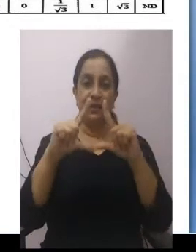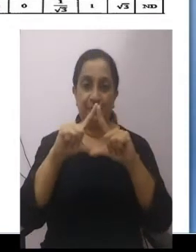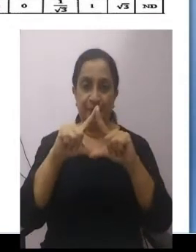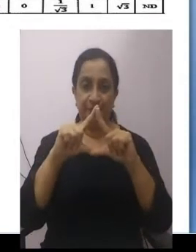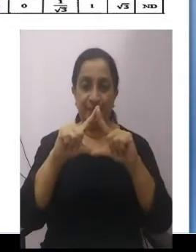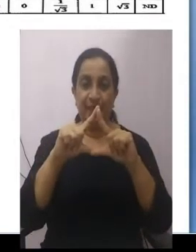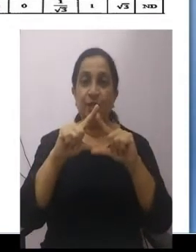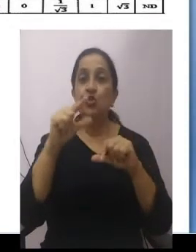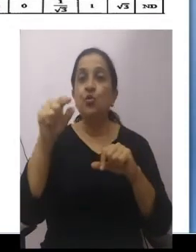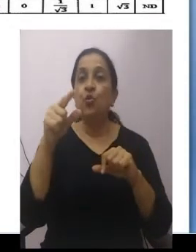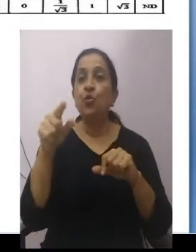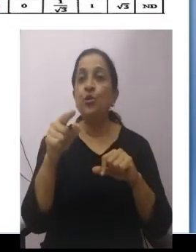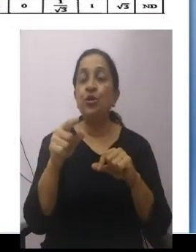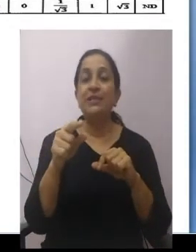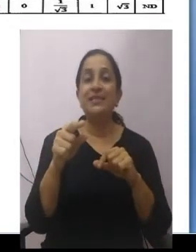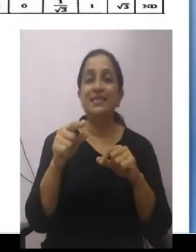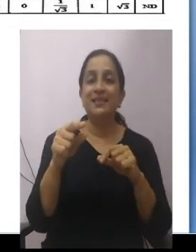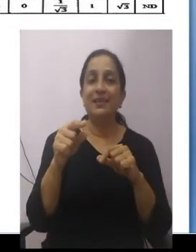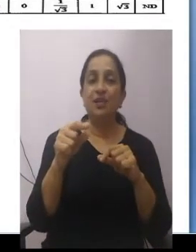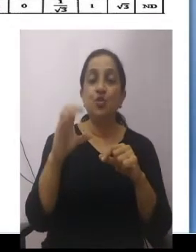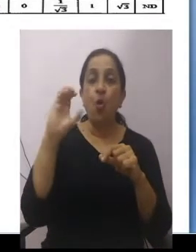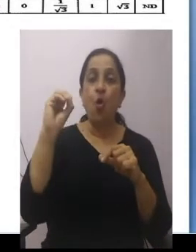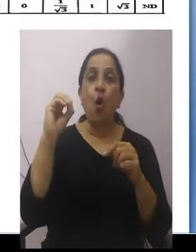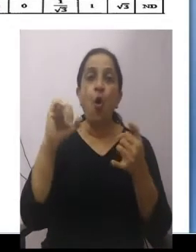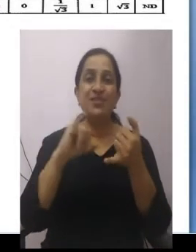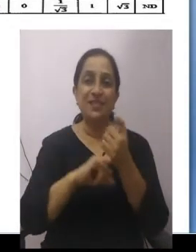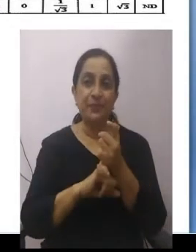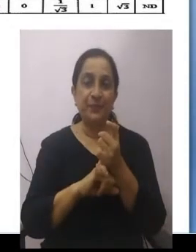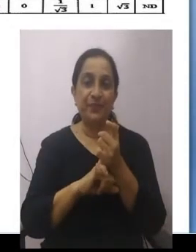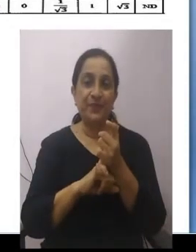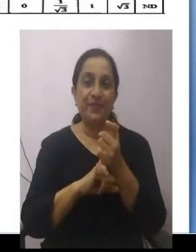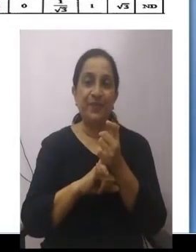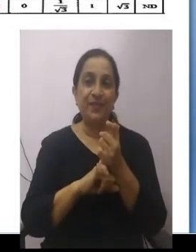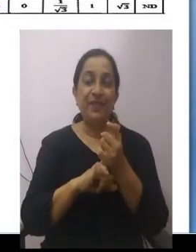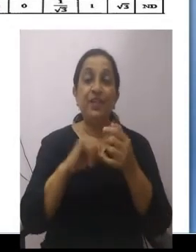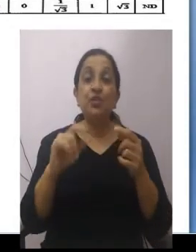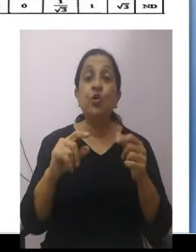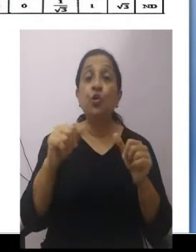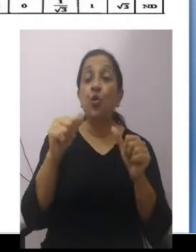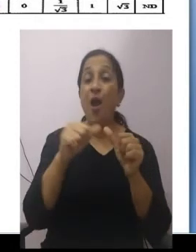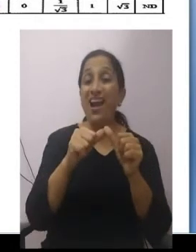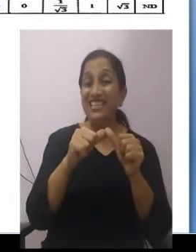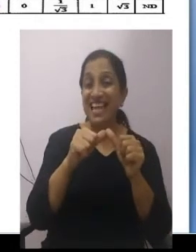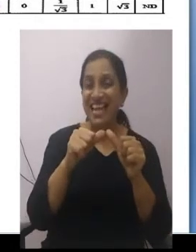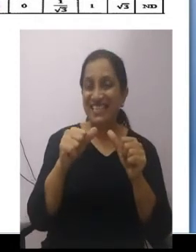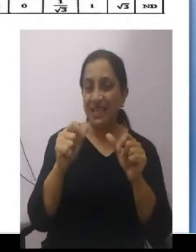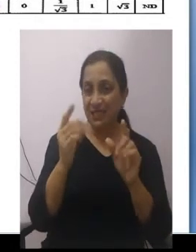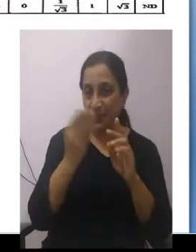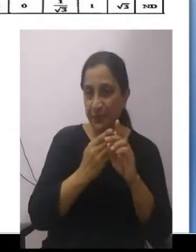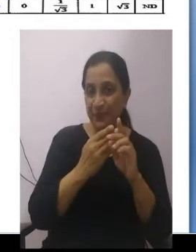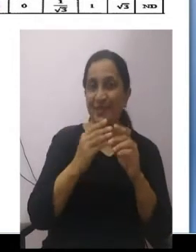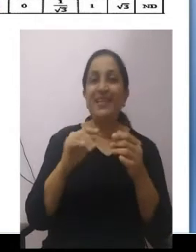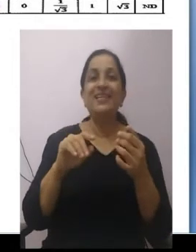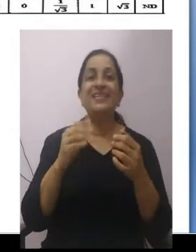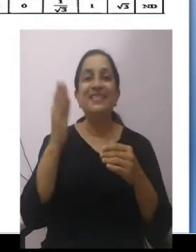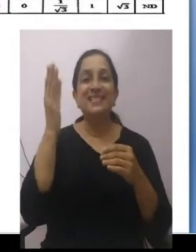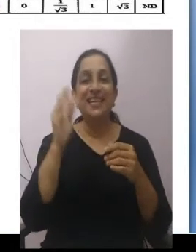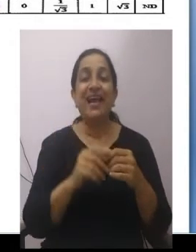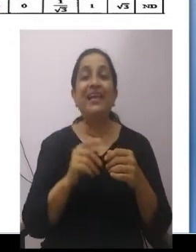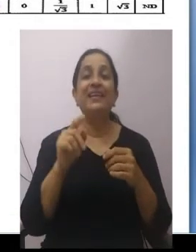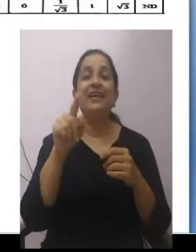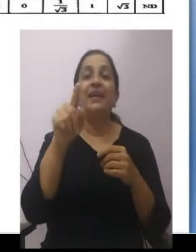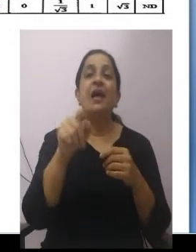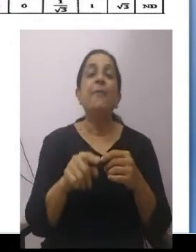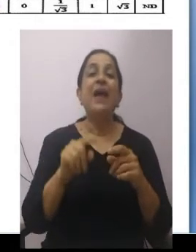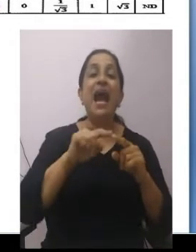by hypotenuse. So cos theta is nothing but adjacent side by hypotenuse, that is 4 by 5. 4